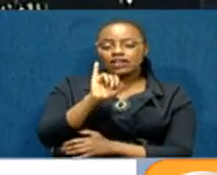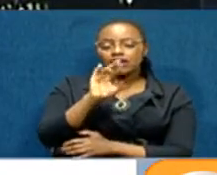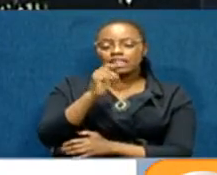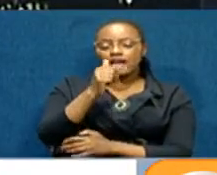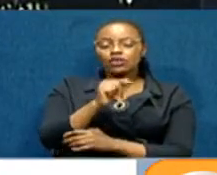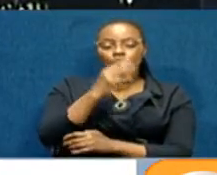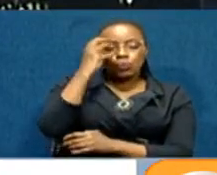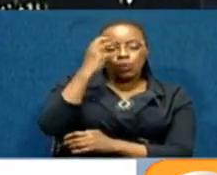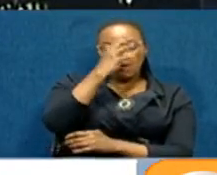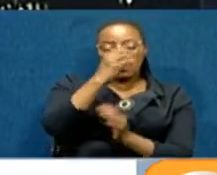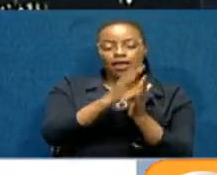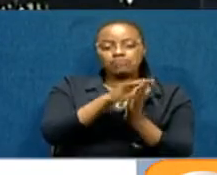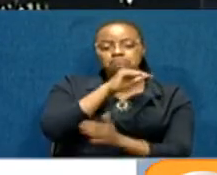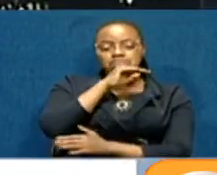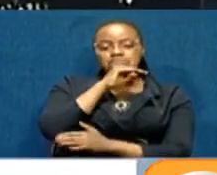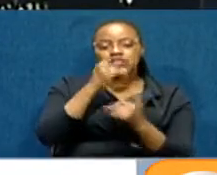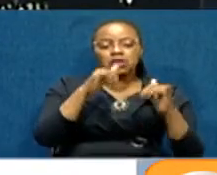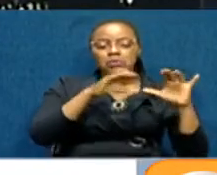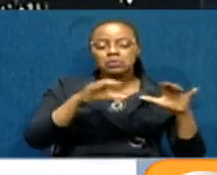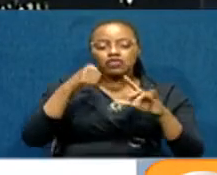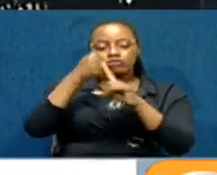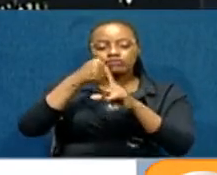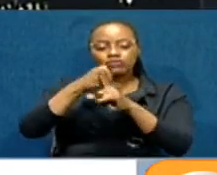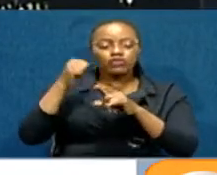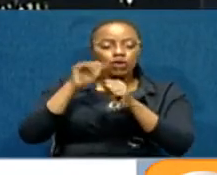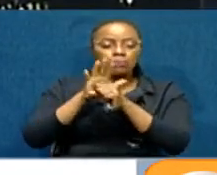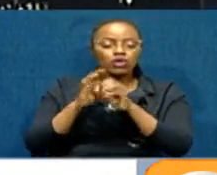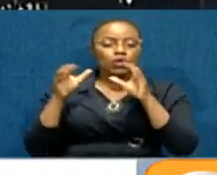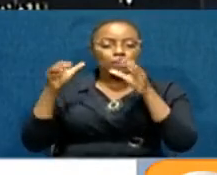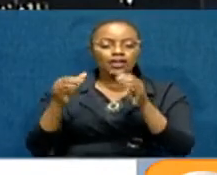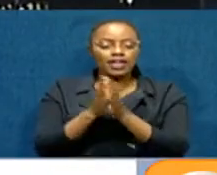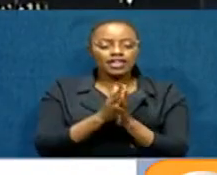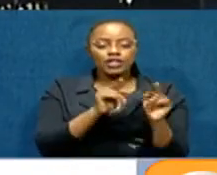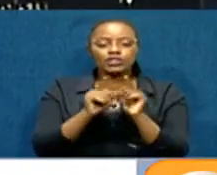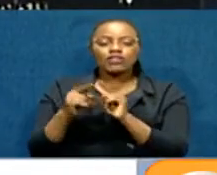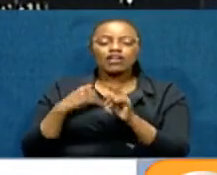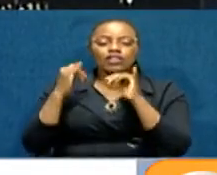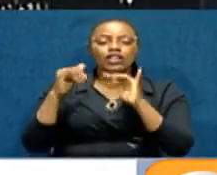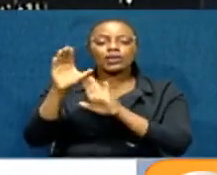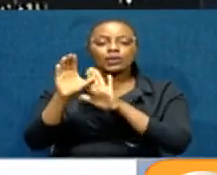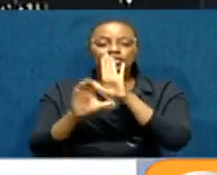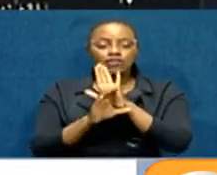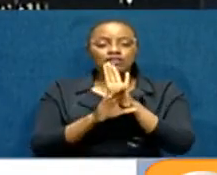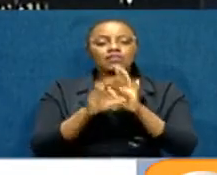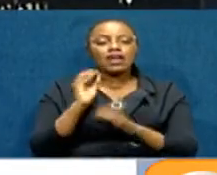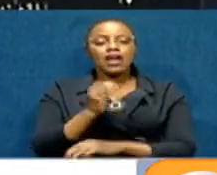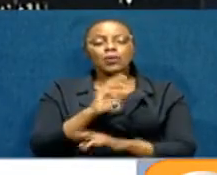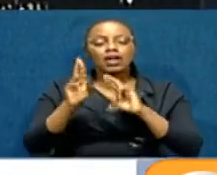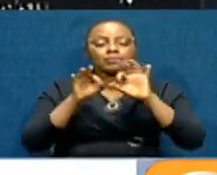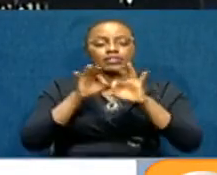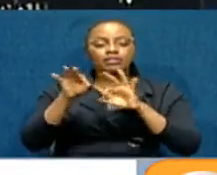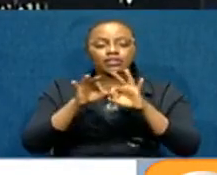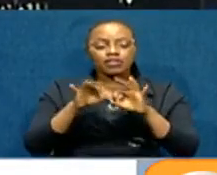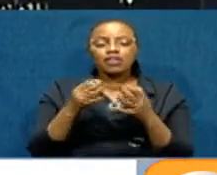both Karua and Odinga in the struggle for multi-party democracy and the push for a new constitution. And as Samugina